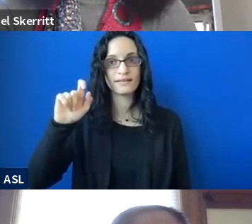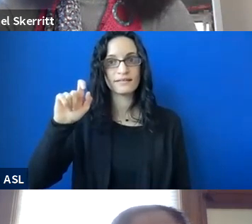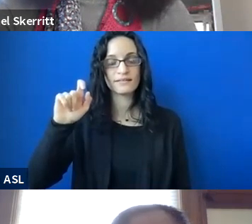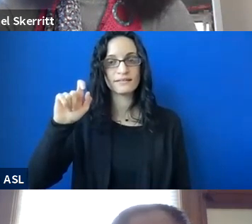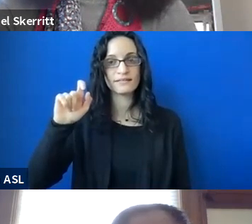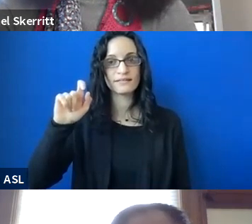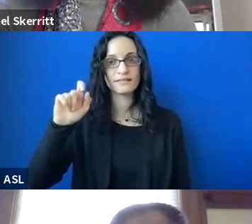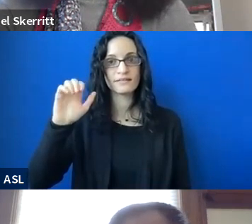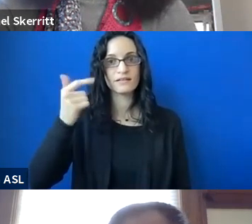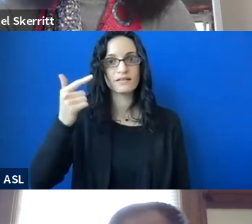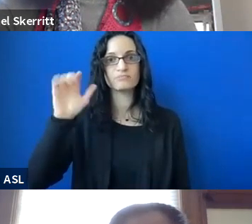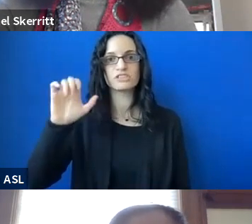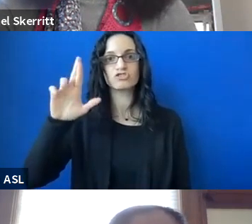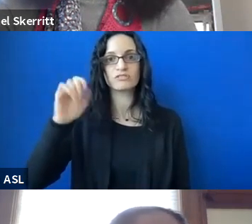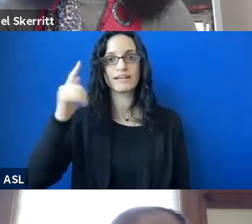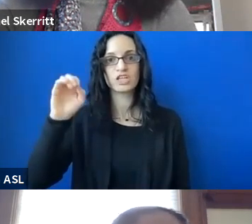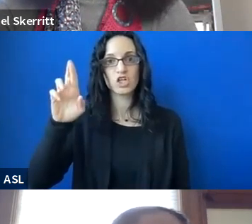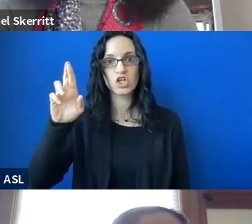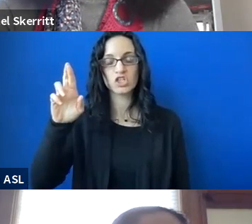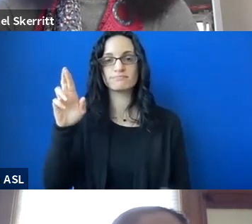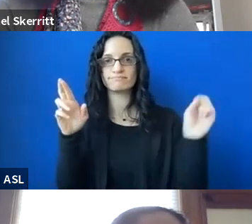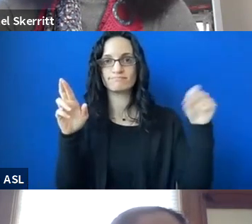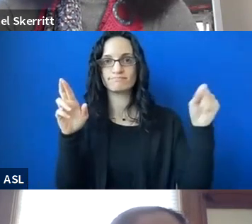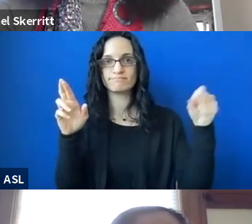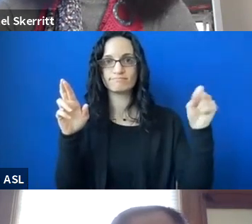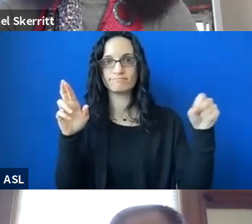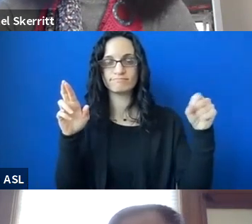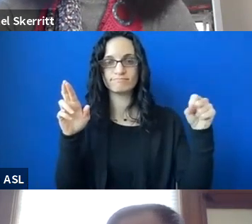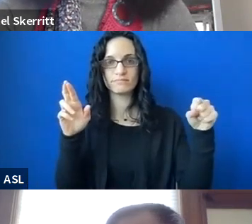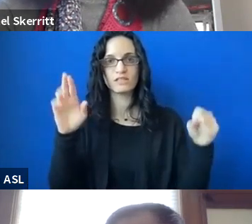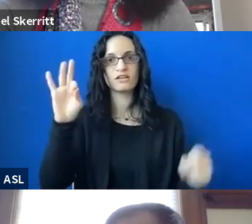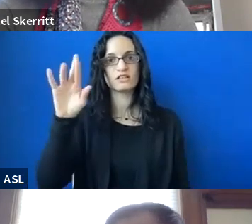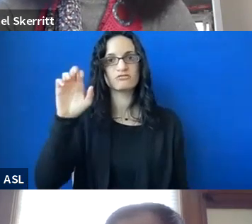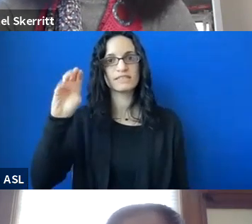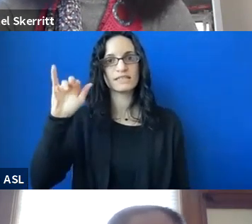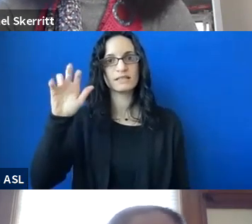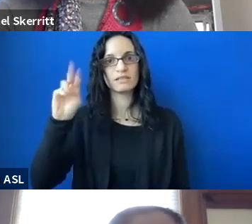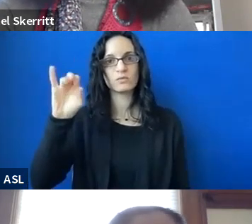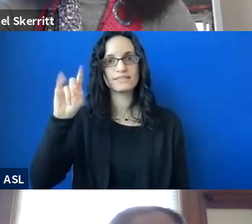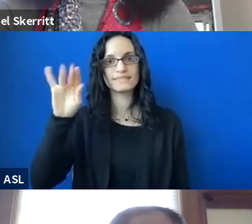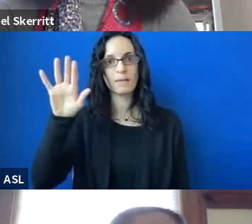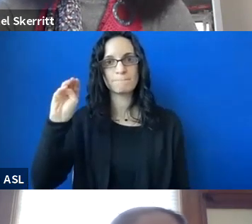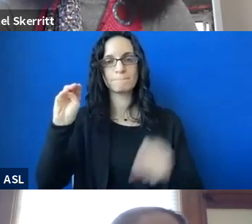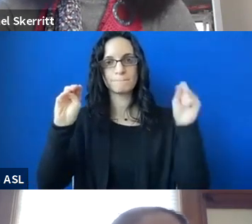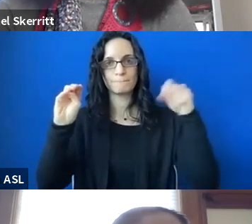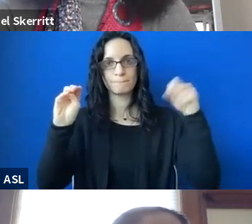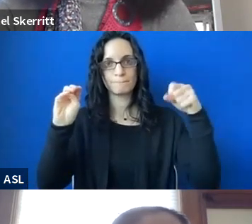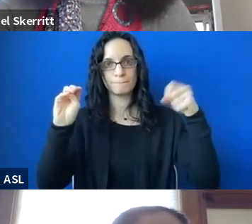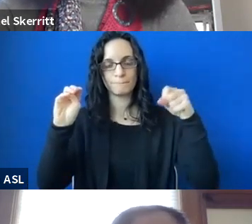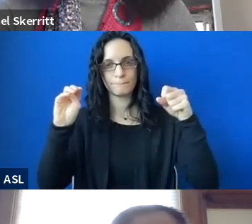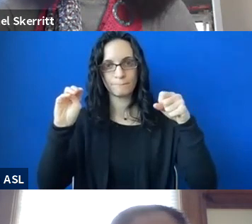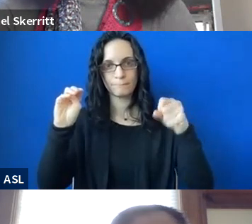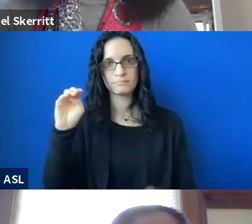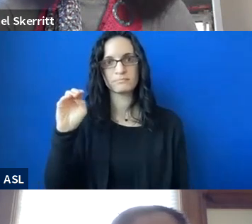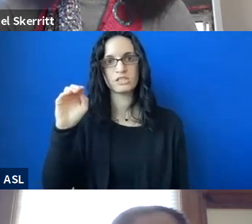Mr. Kreger? Aye. Dr. Freeman Wisdom? Aye.